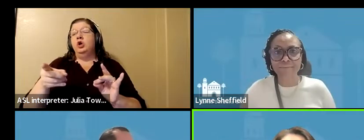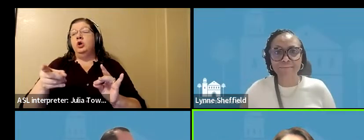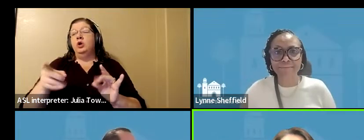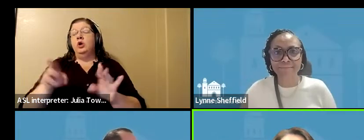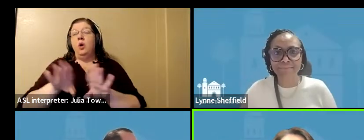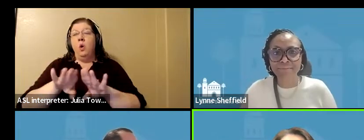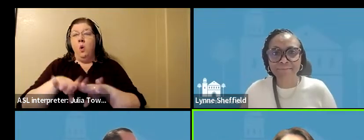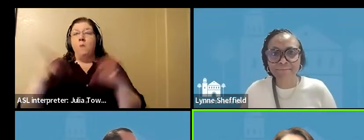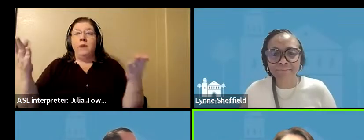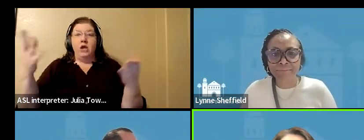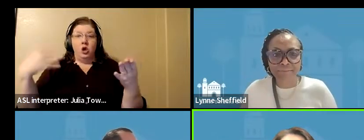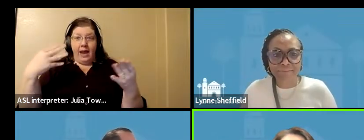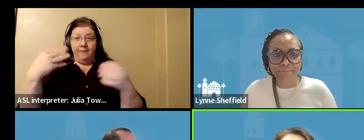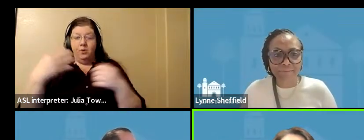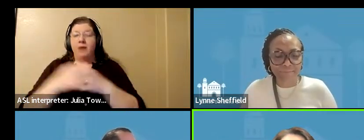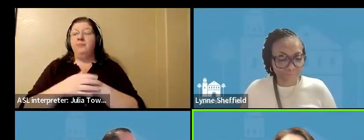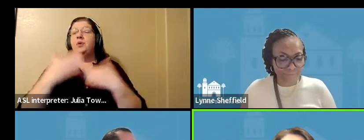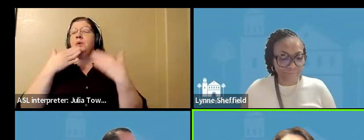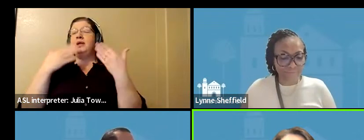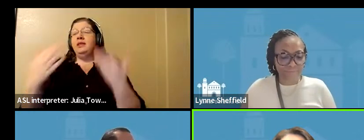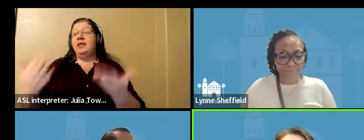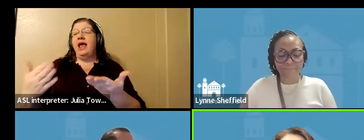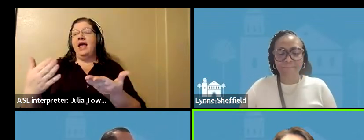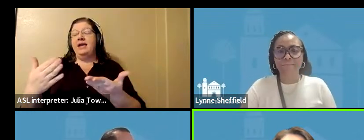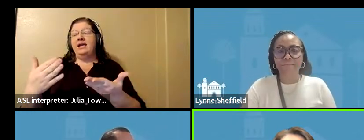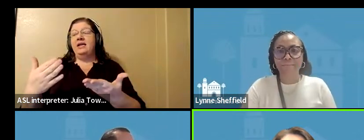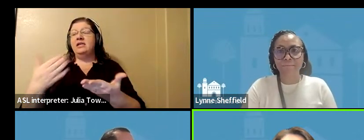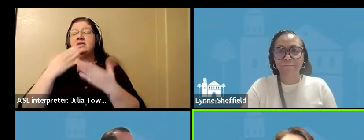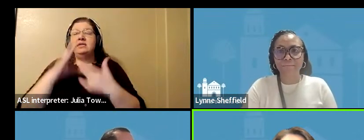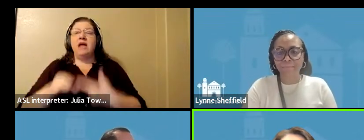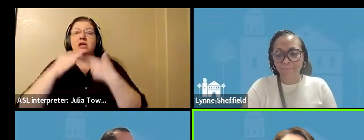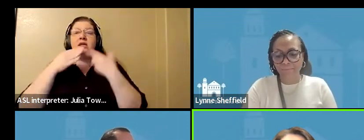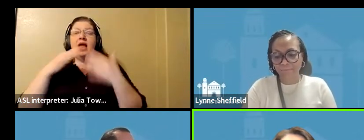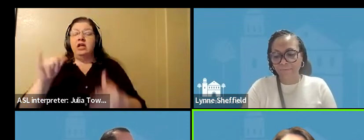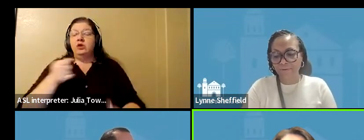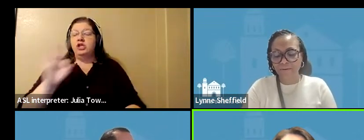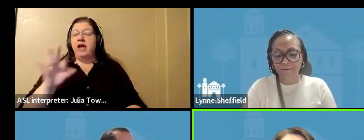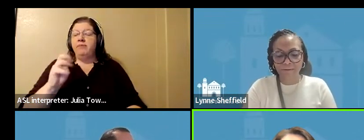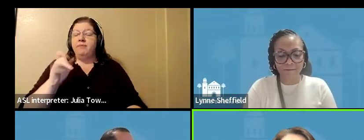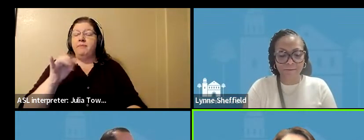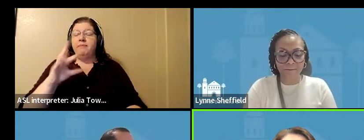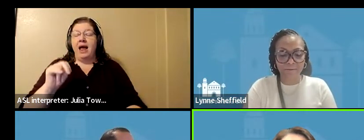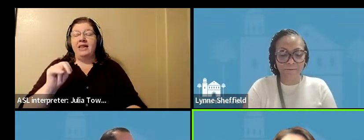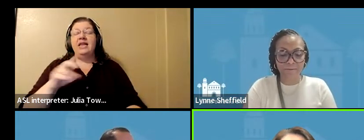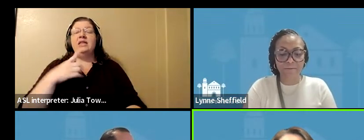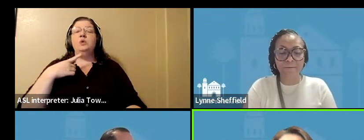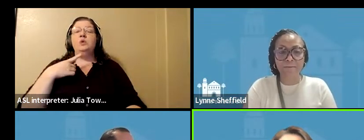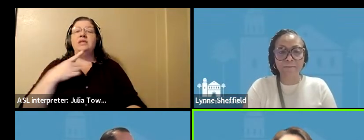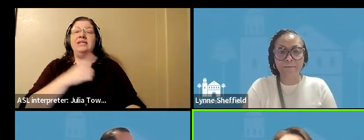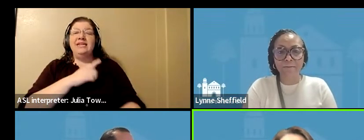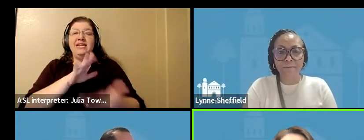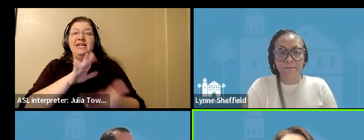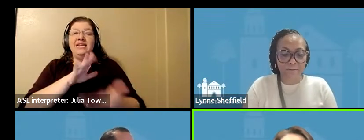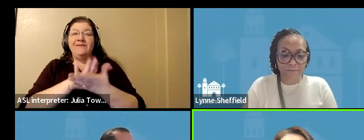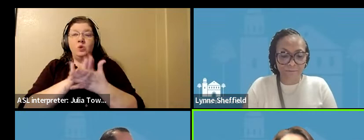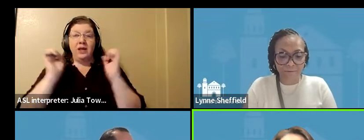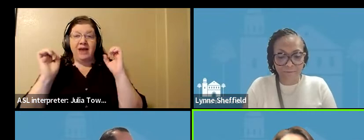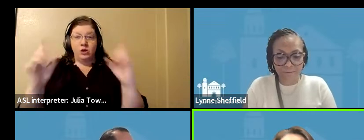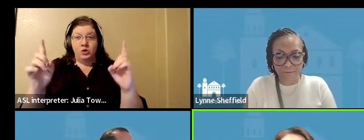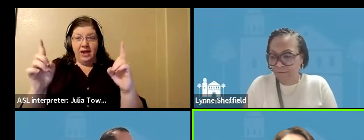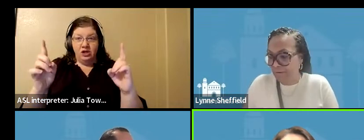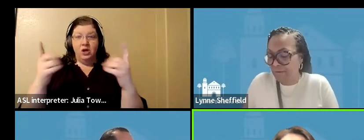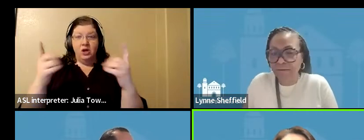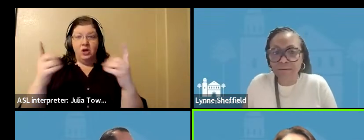camera. I do want to do a special thanks to Jeff Milam, the Dean of School of Education. And with that, I'll hand it over to